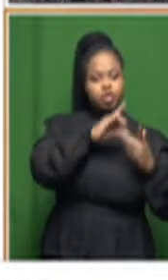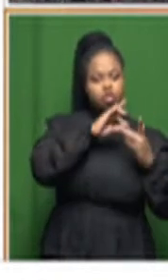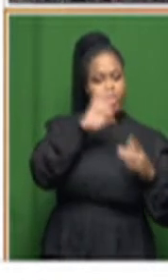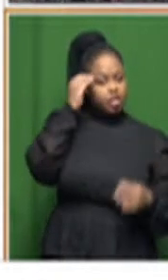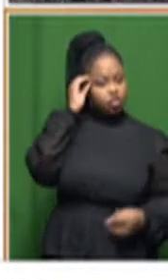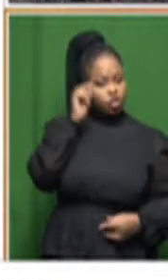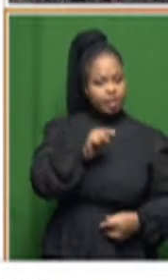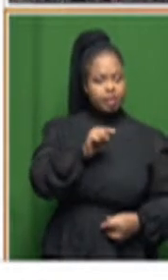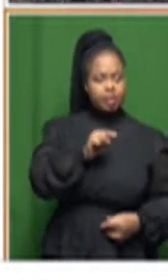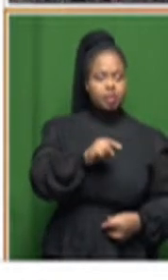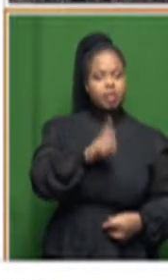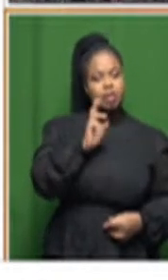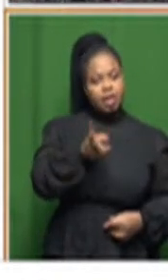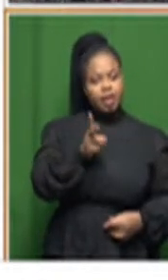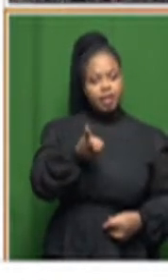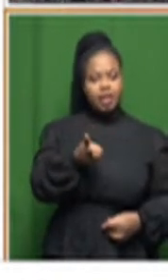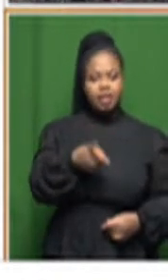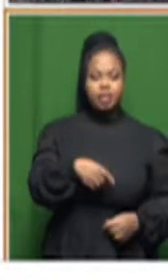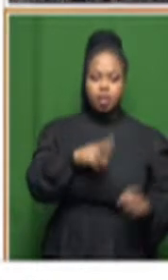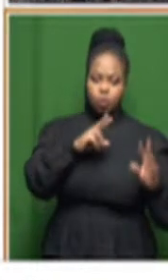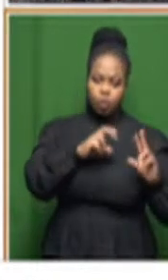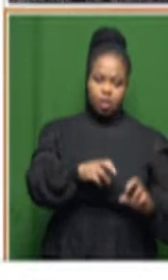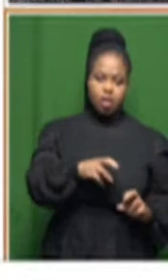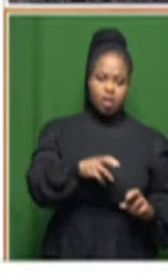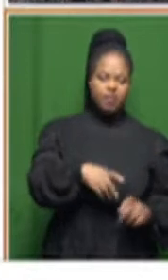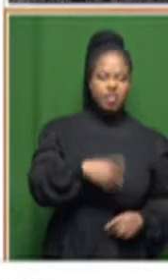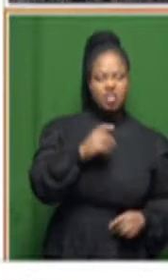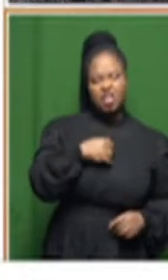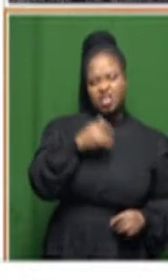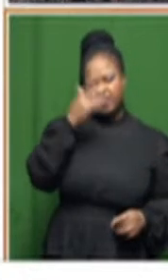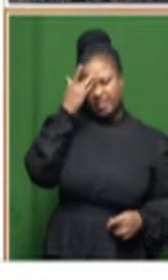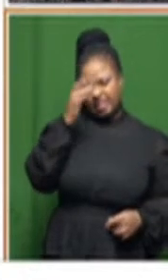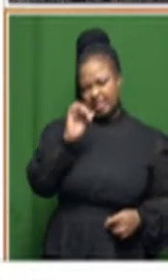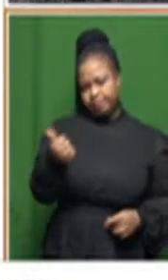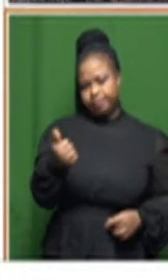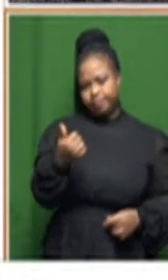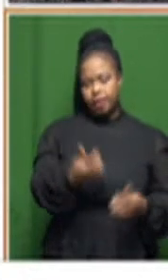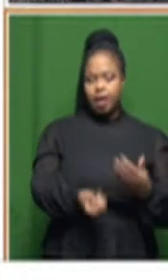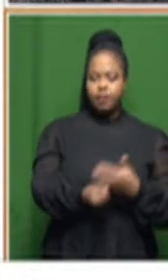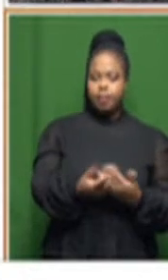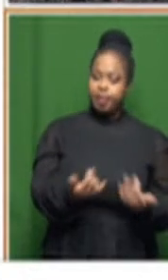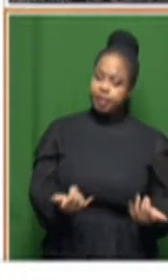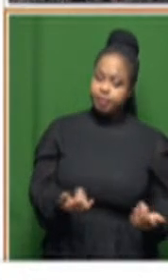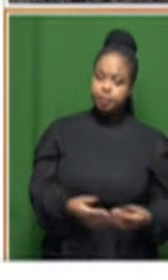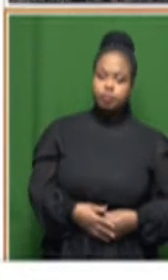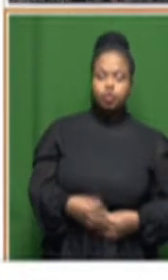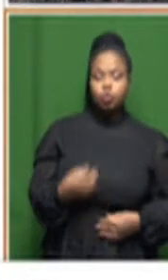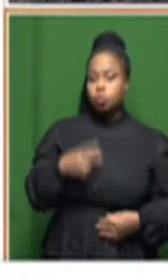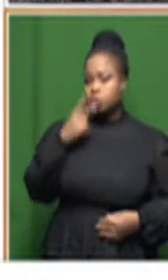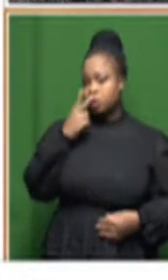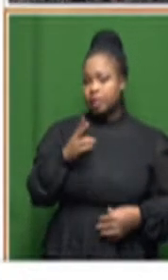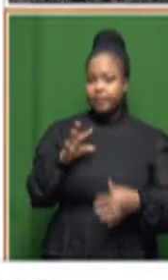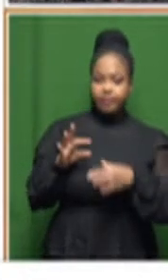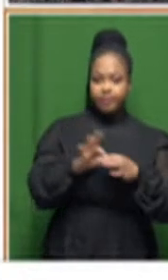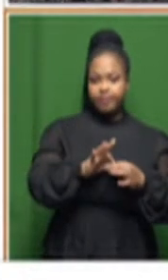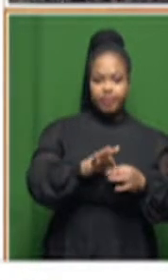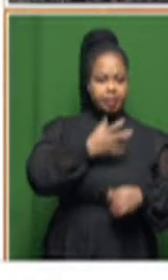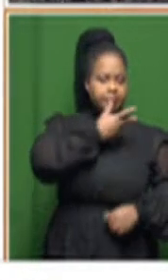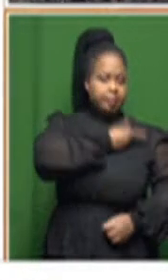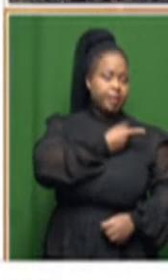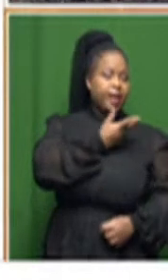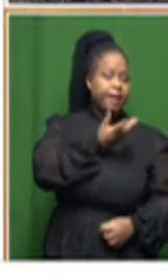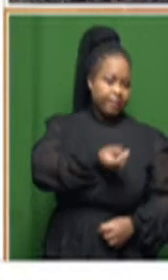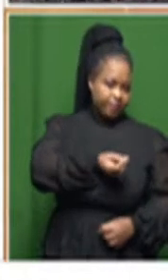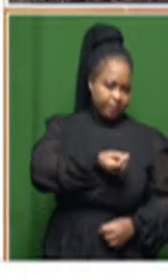they are then also being investigated to look at whether there is any causal link with the